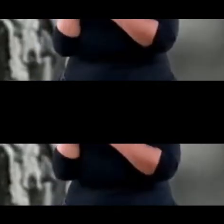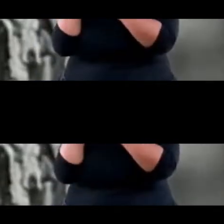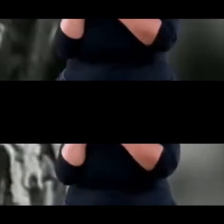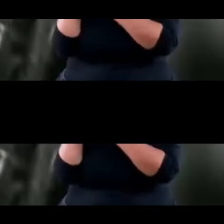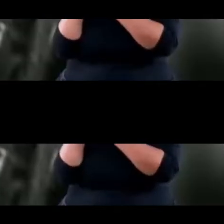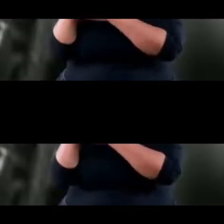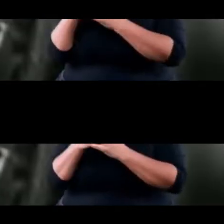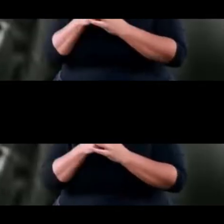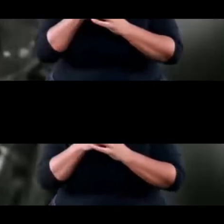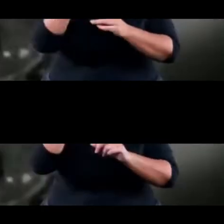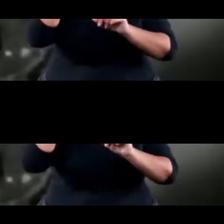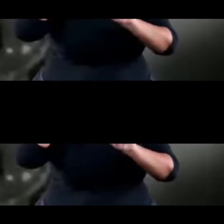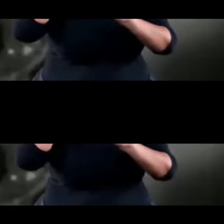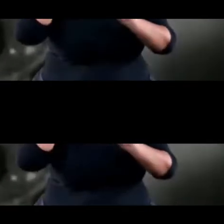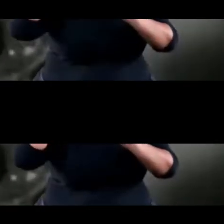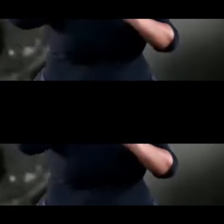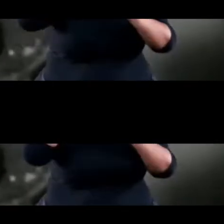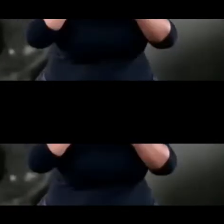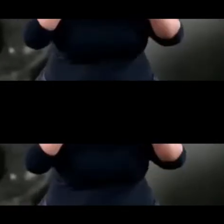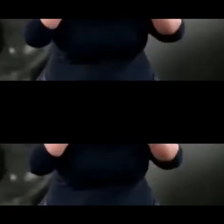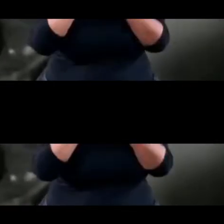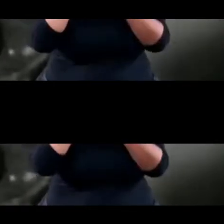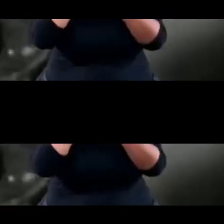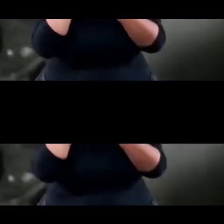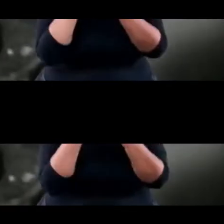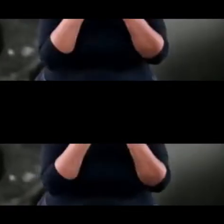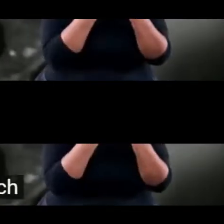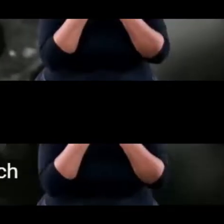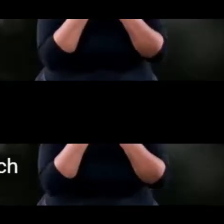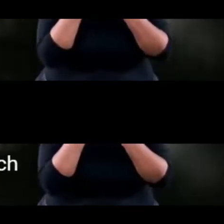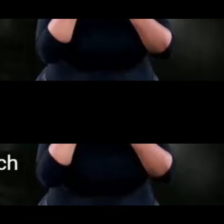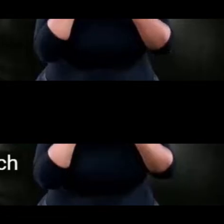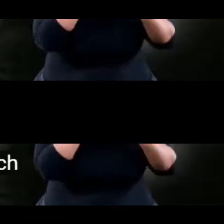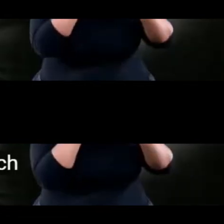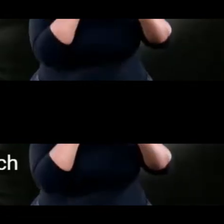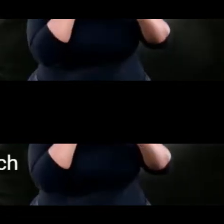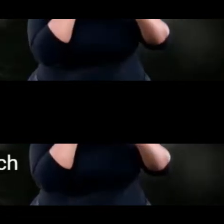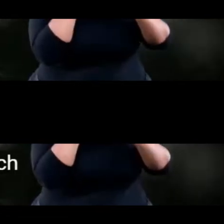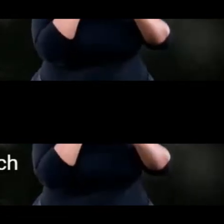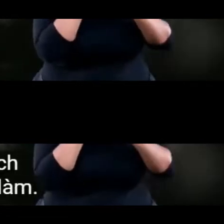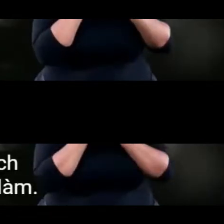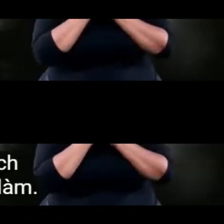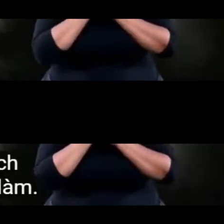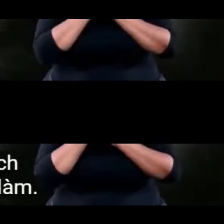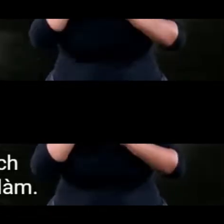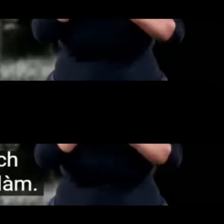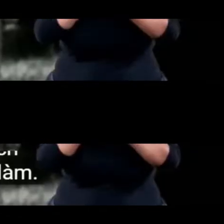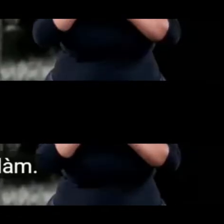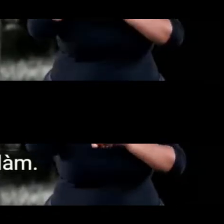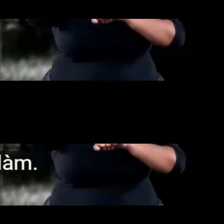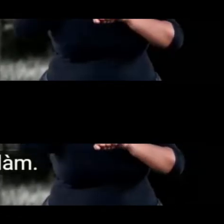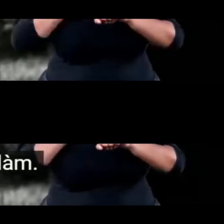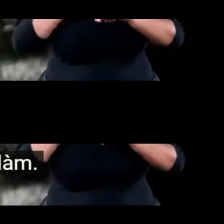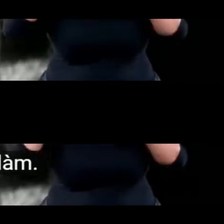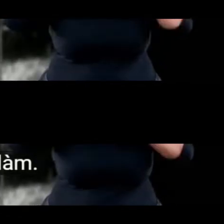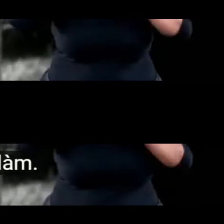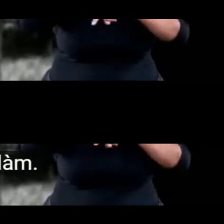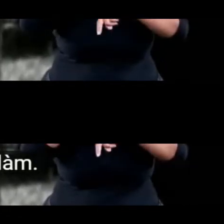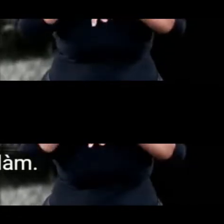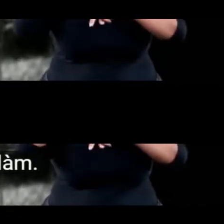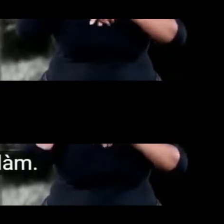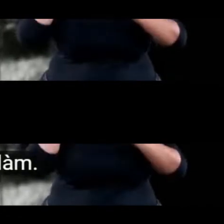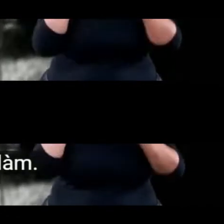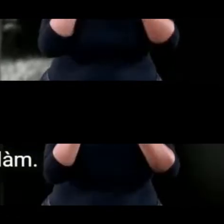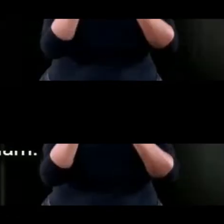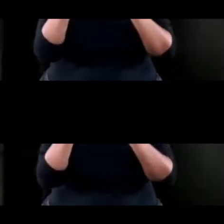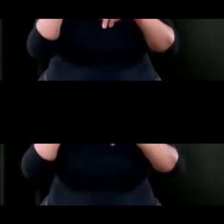gardens they tended. The girls in these families learned how to do the same jobs their mother did. The jobs that men had